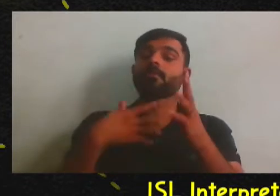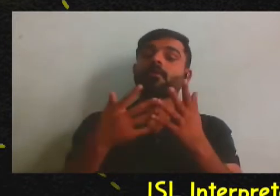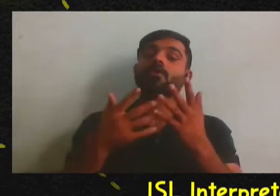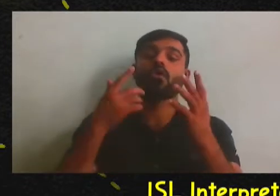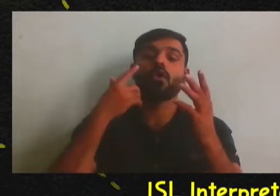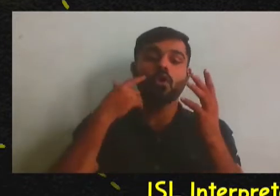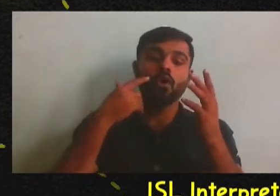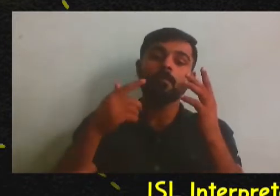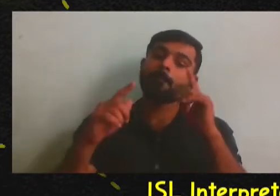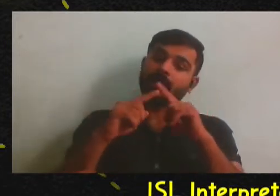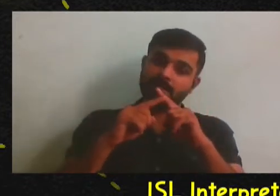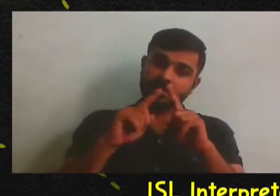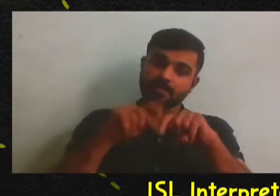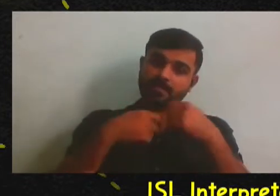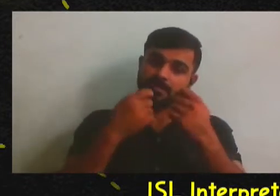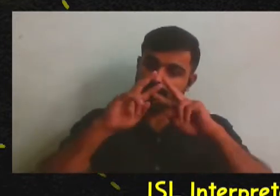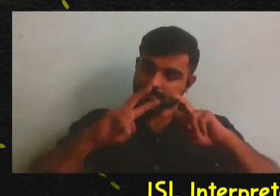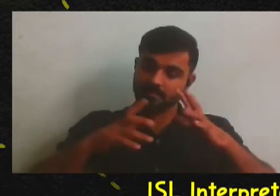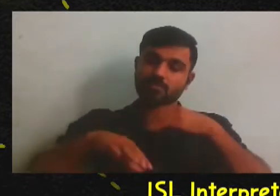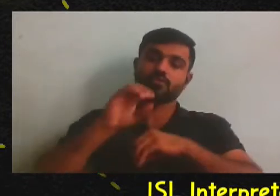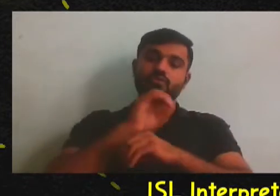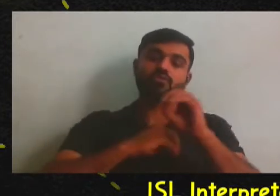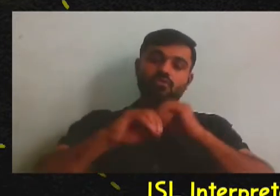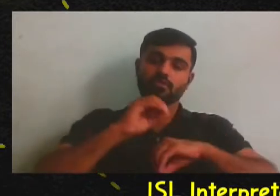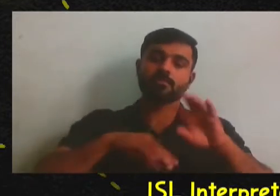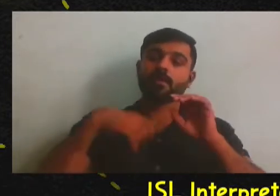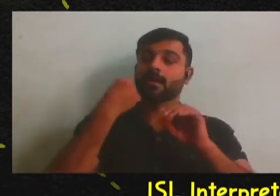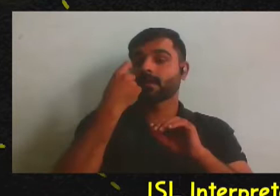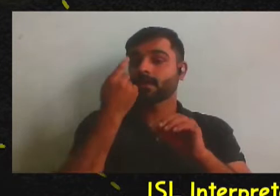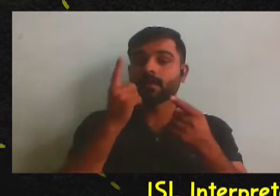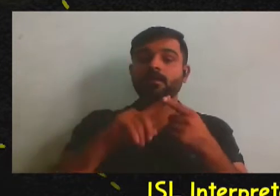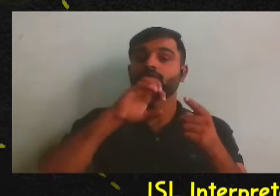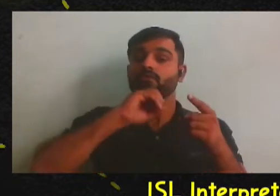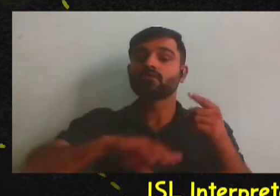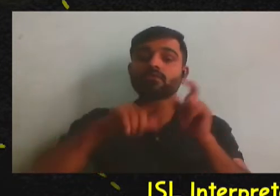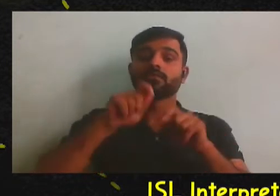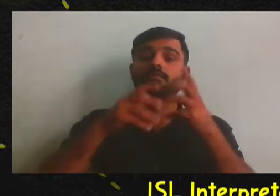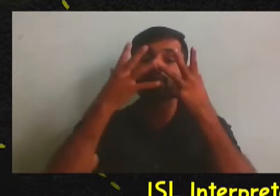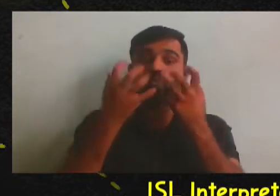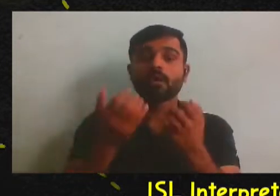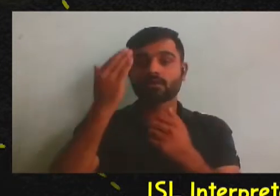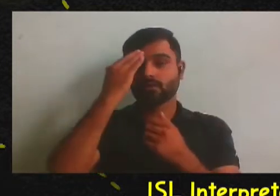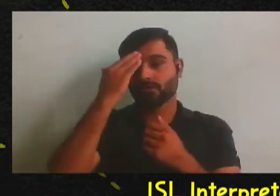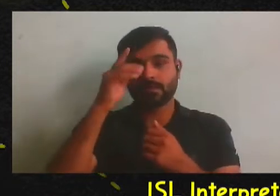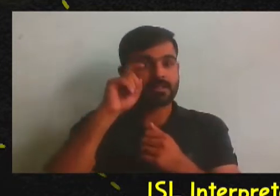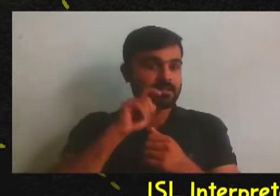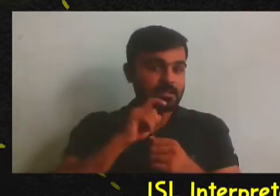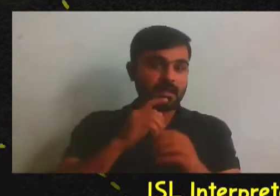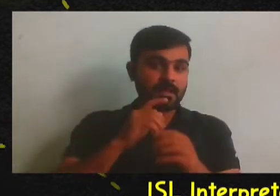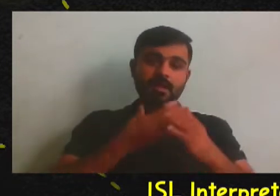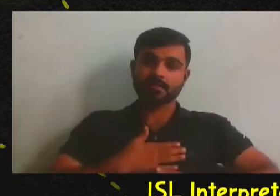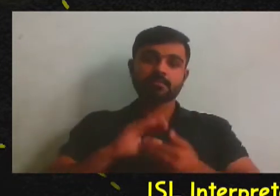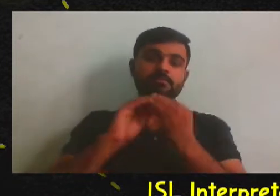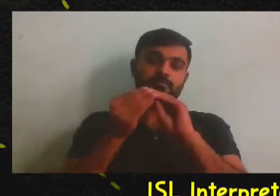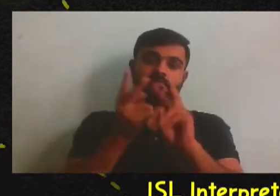artificial intelligence platform that analyzes Google search queries to understand what young people really want to know about sex, romance,